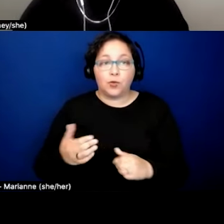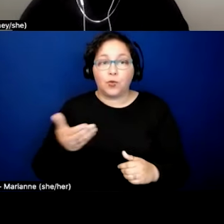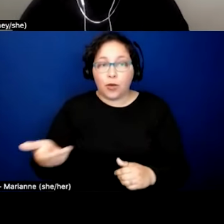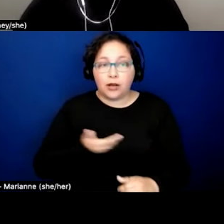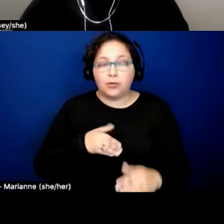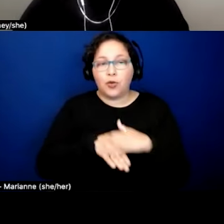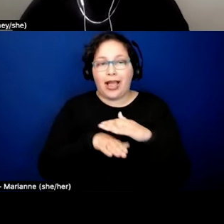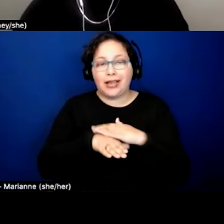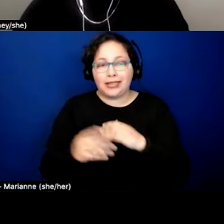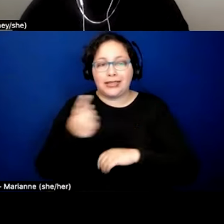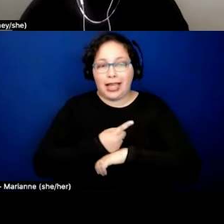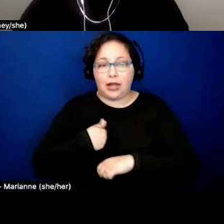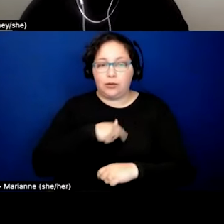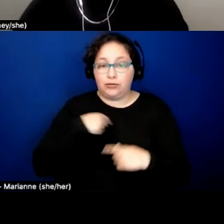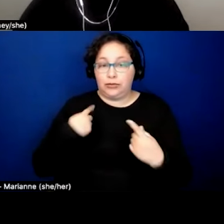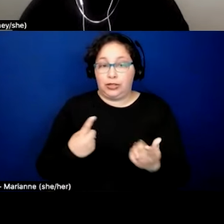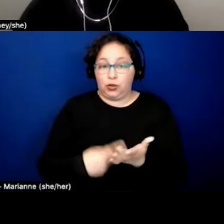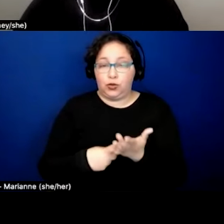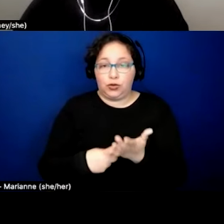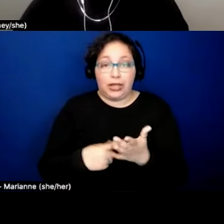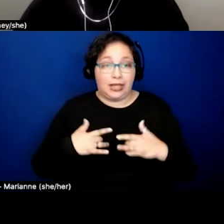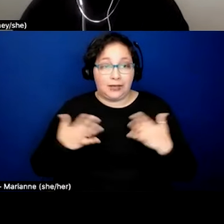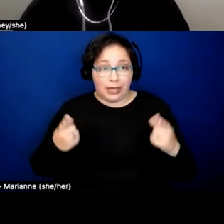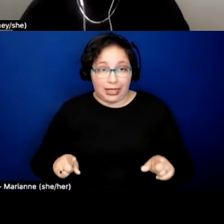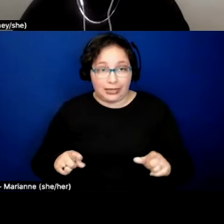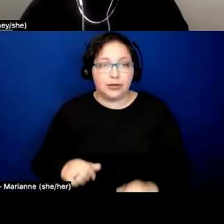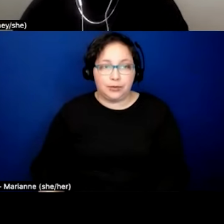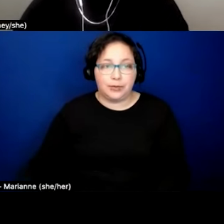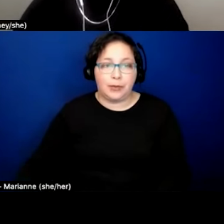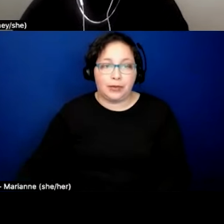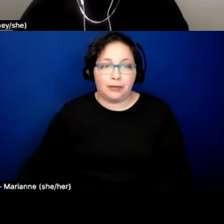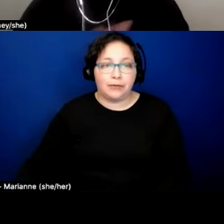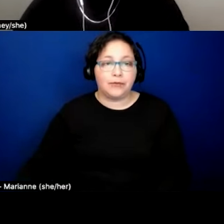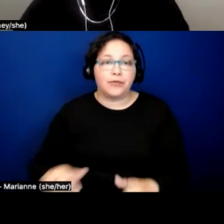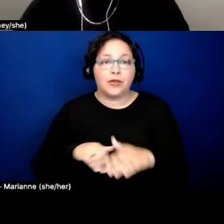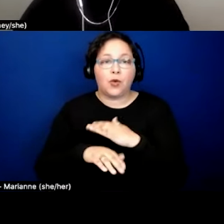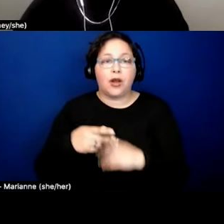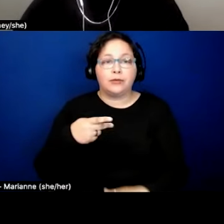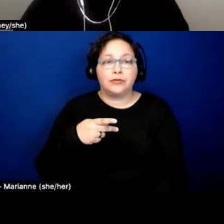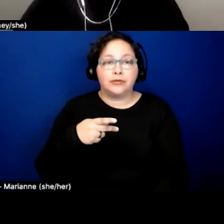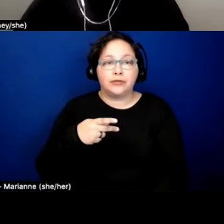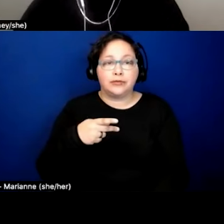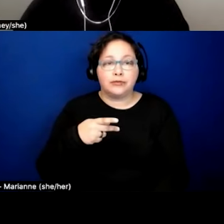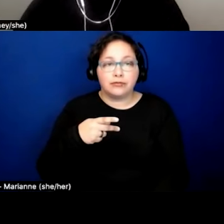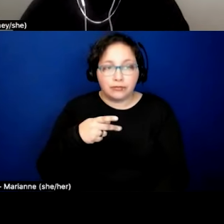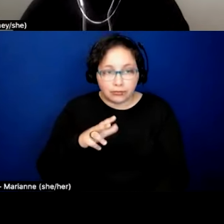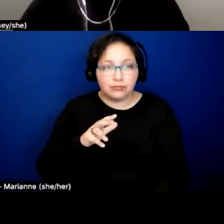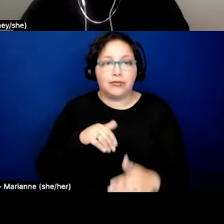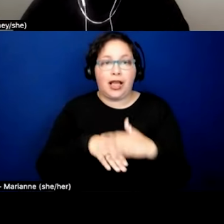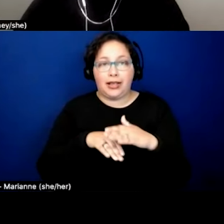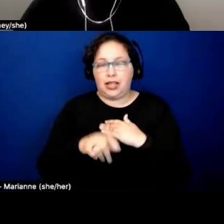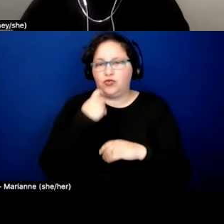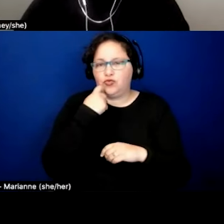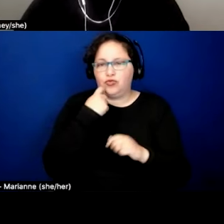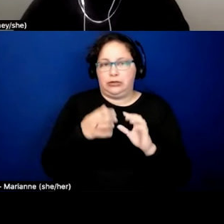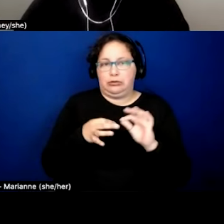Day. We have been talking about the event and the p5 and access in the opening session earlier. We're going to